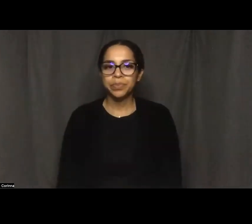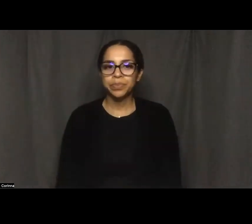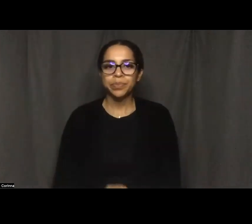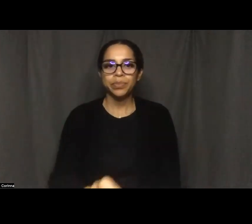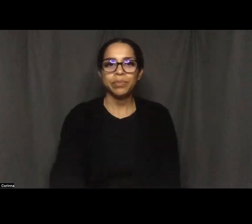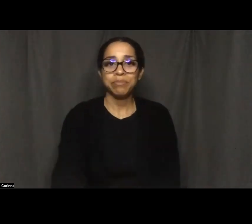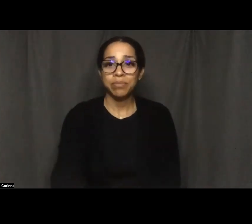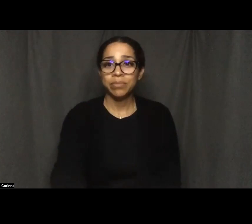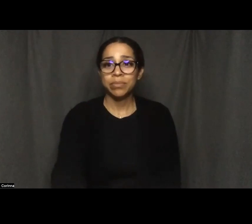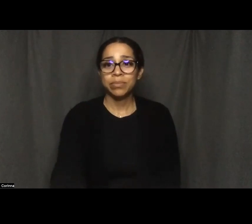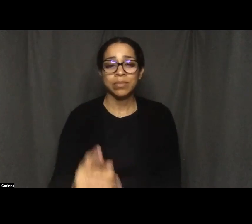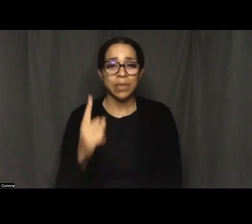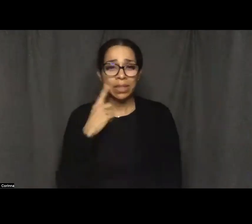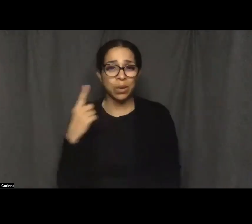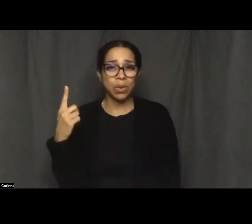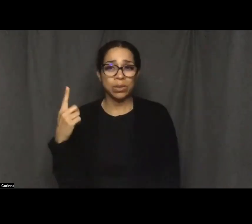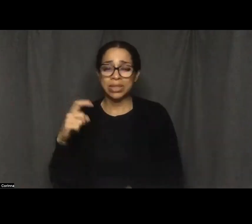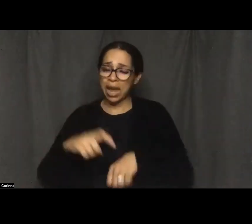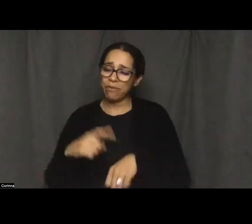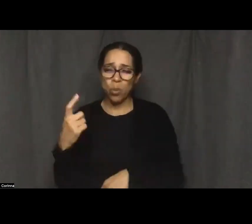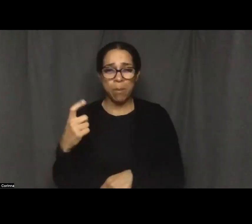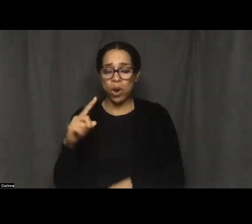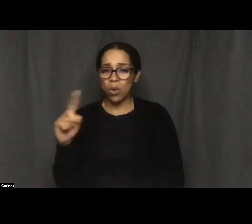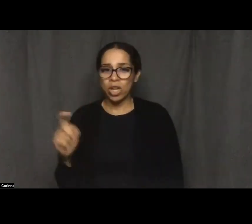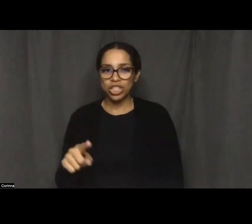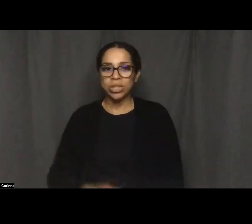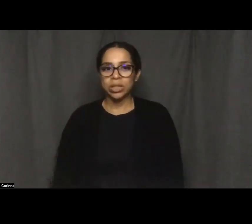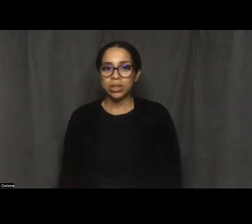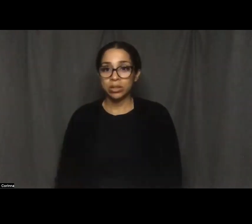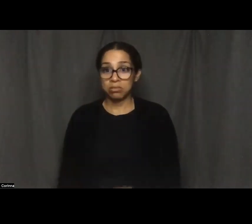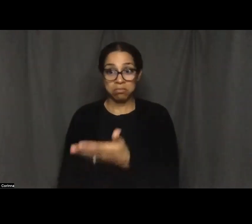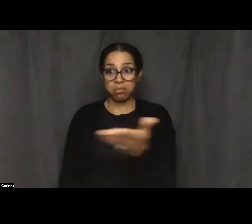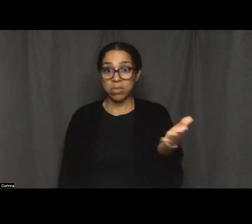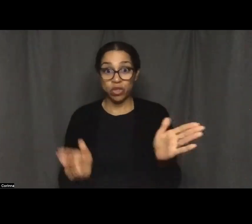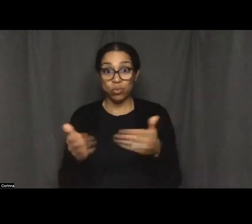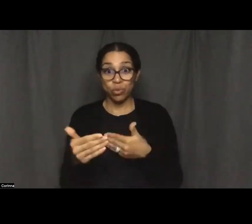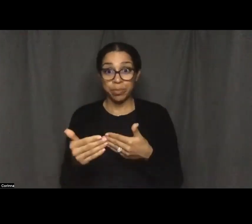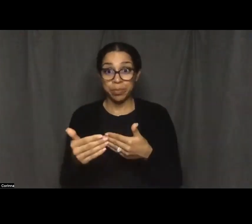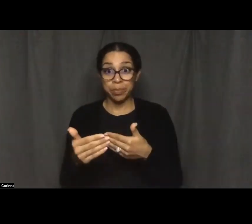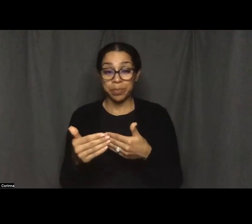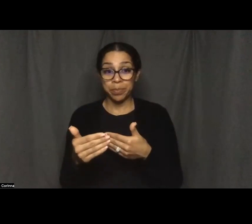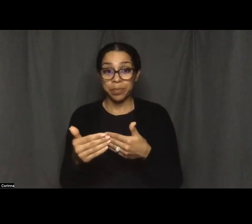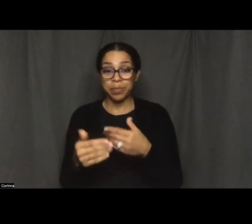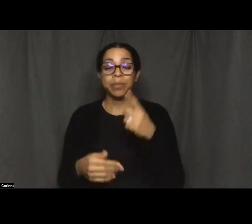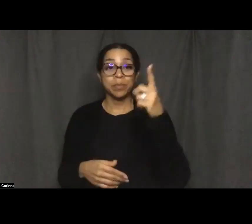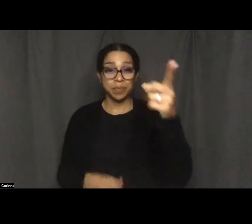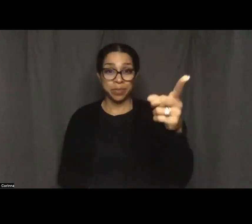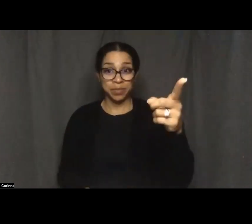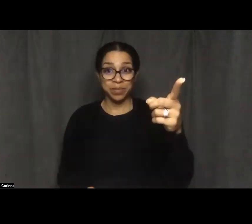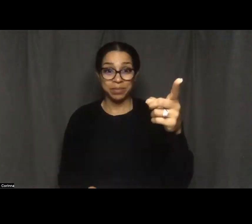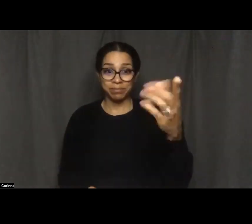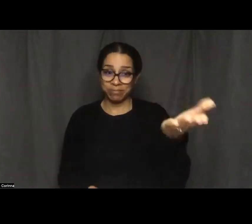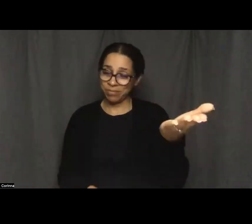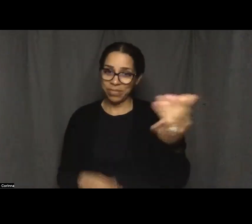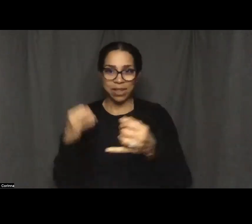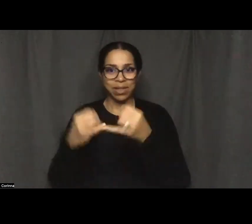I think we have time for one more question. Is there anybody in the room who wants to, in the back, you get the